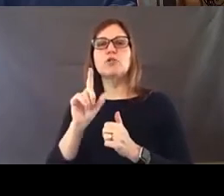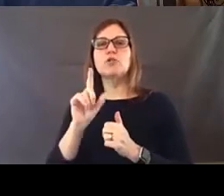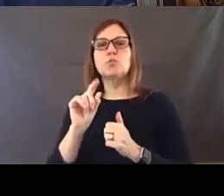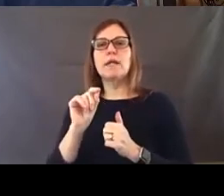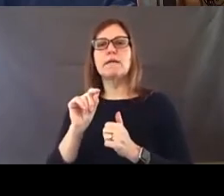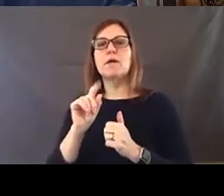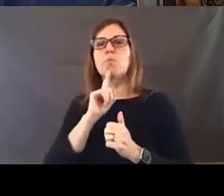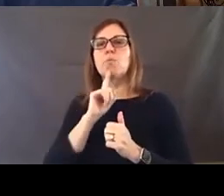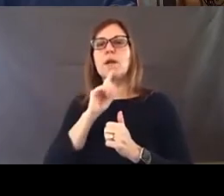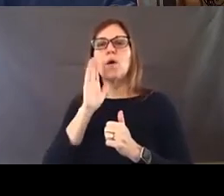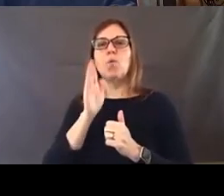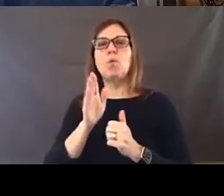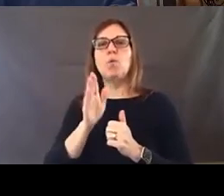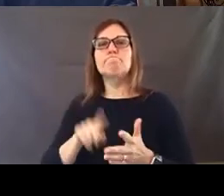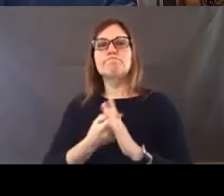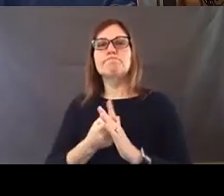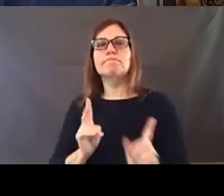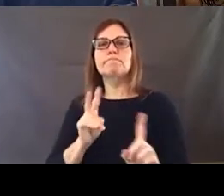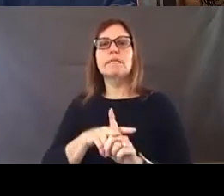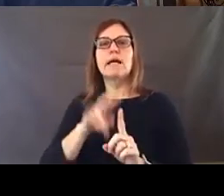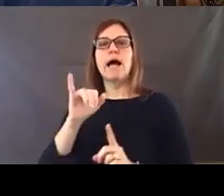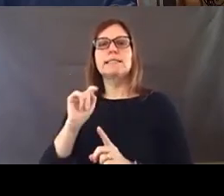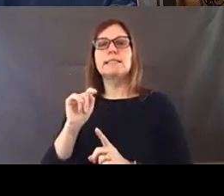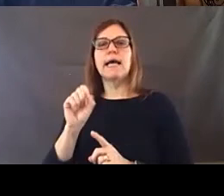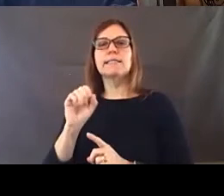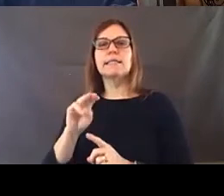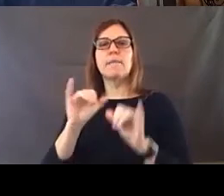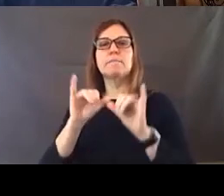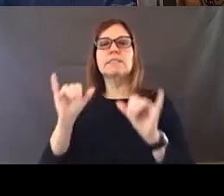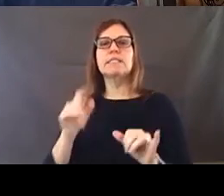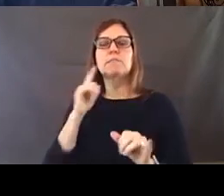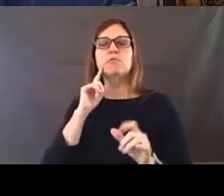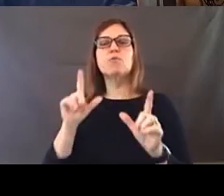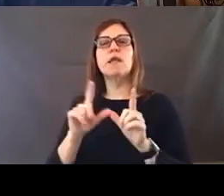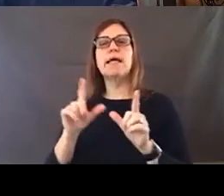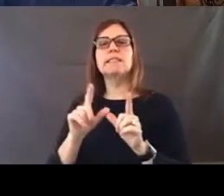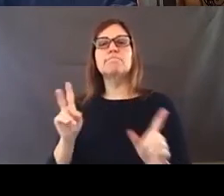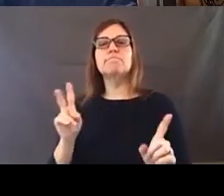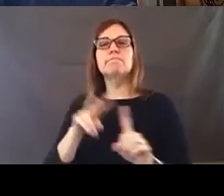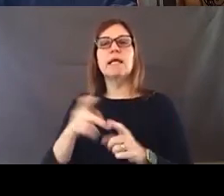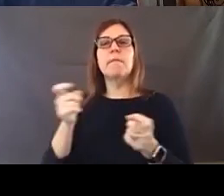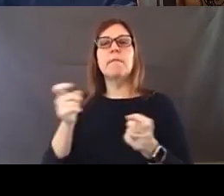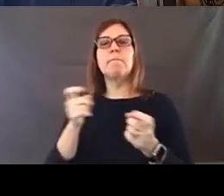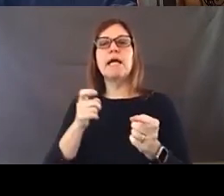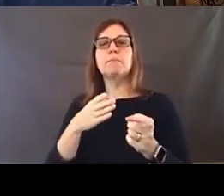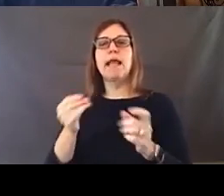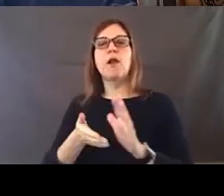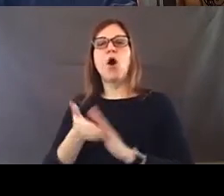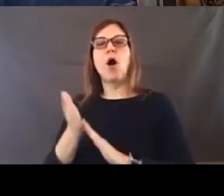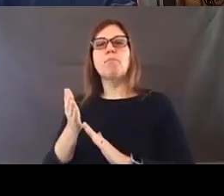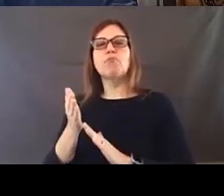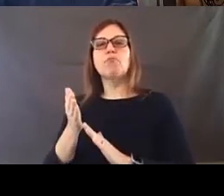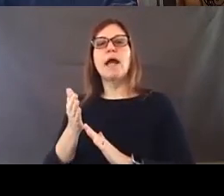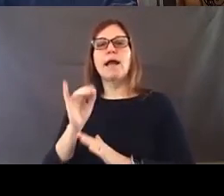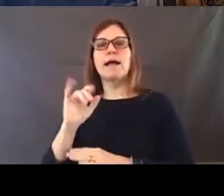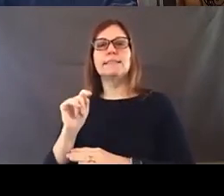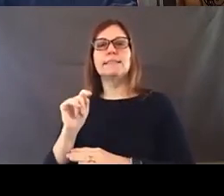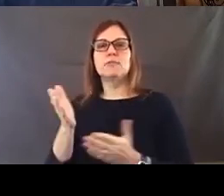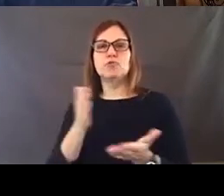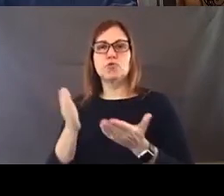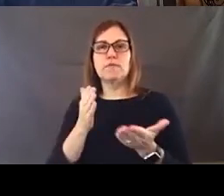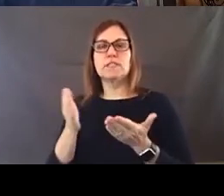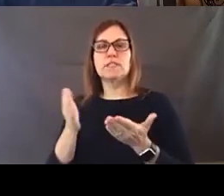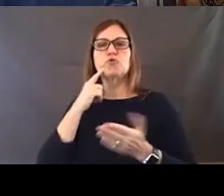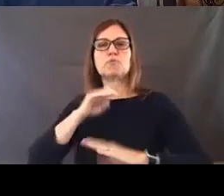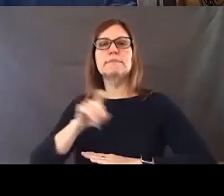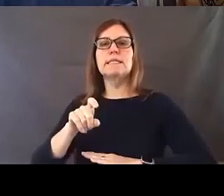implement an ITSM system to license, implement, manage, operate, and deliver IT services to meet the needs